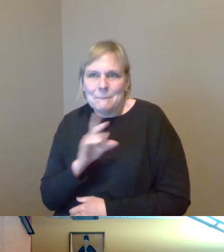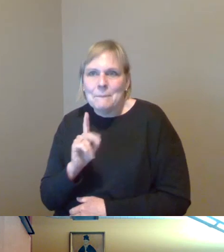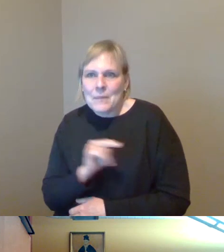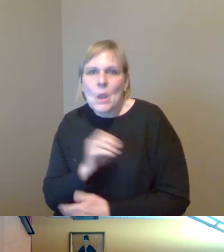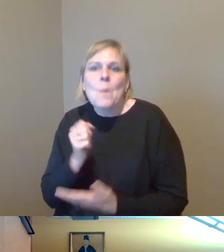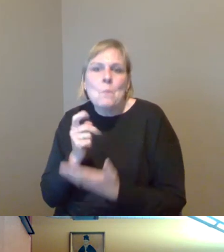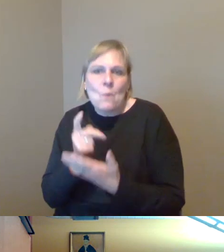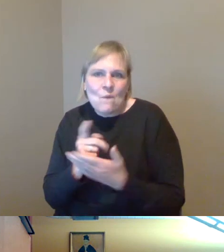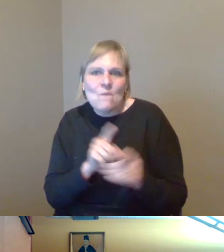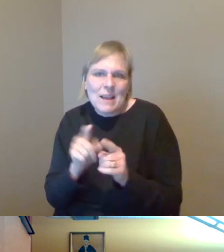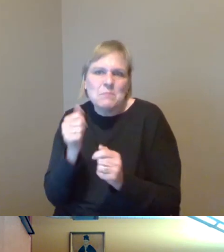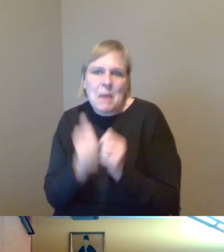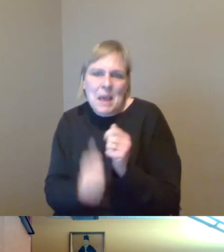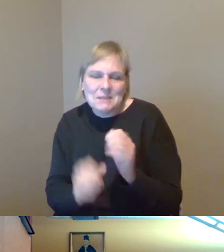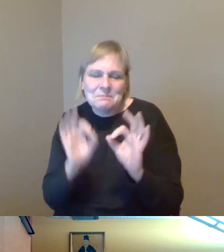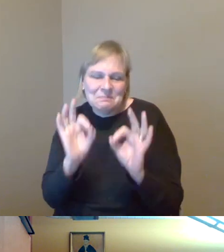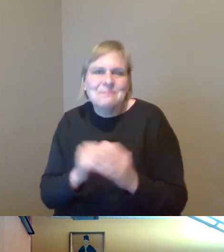minutes as passed.